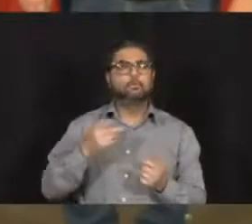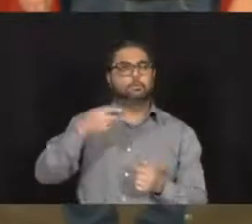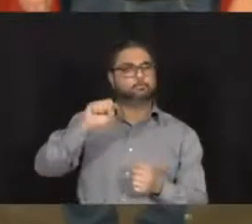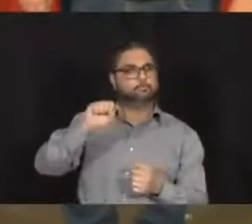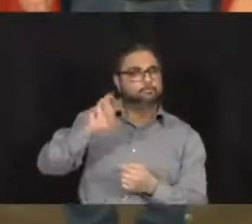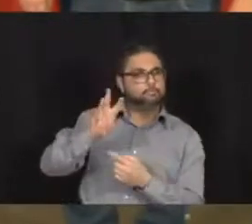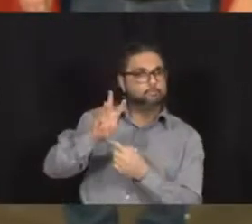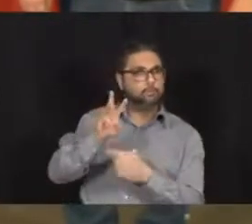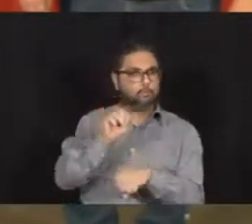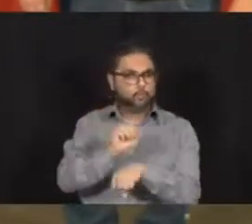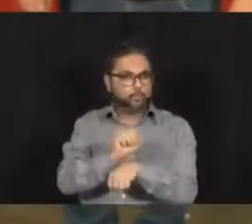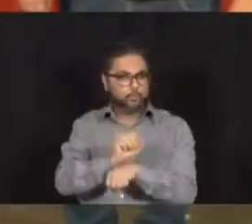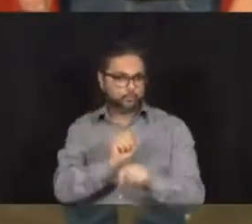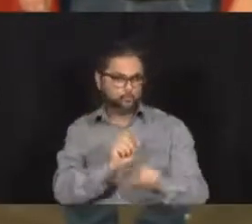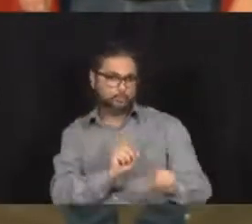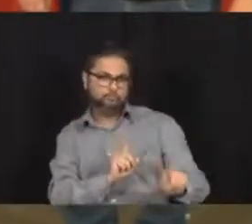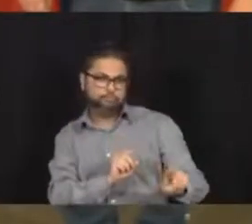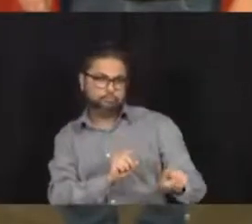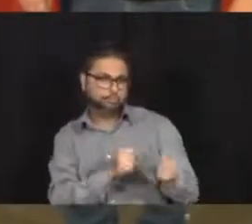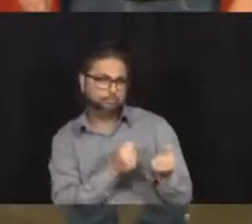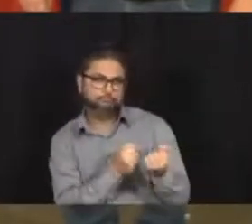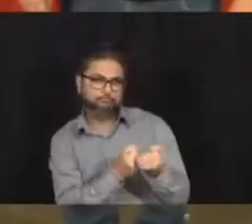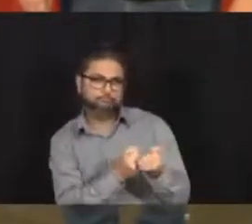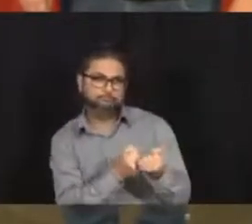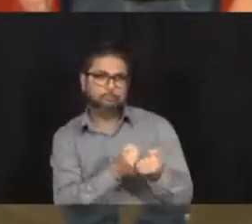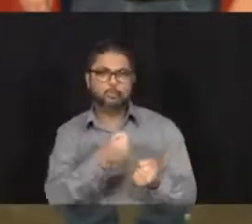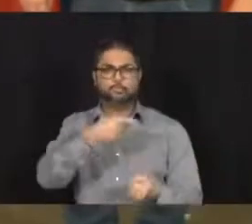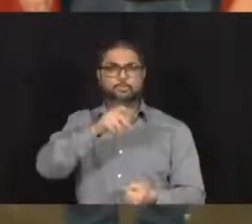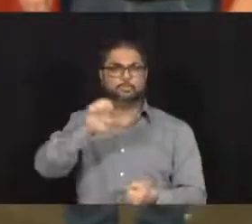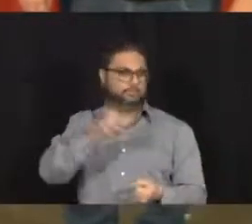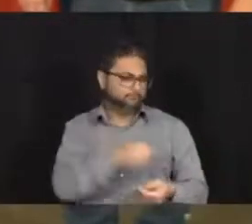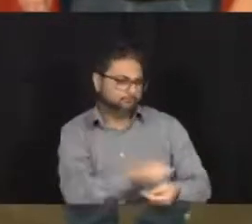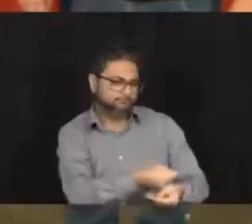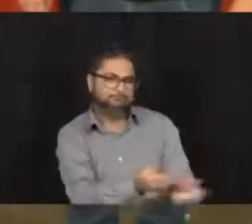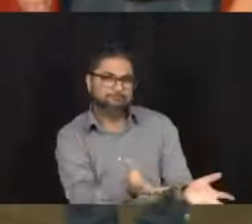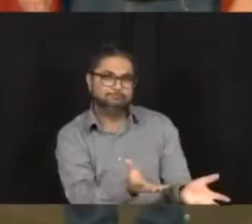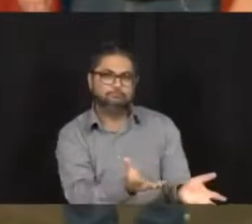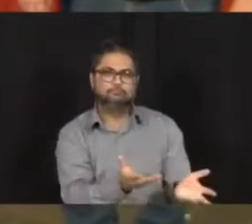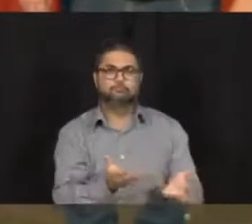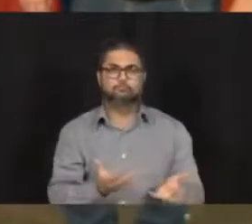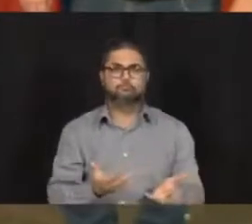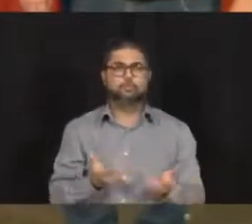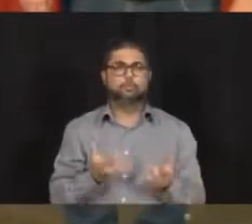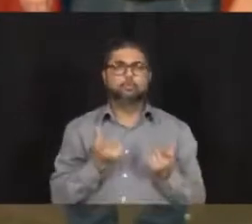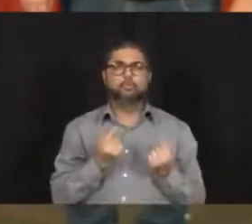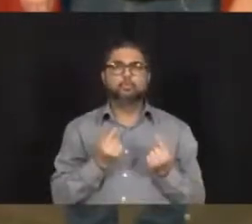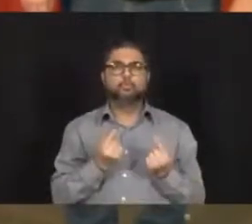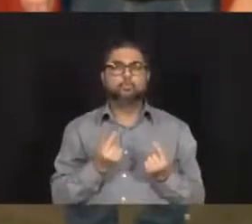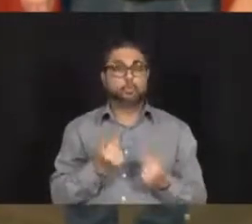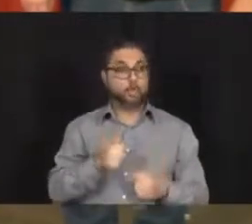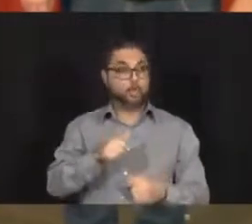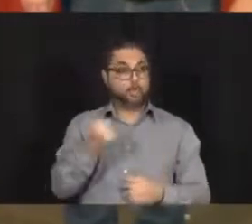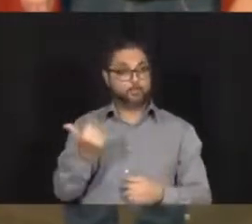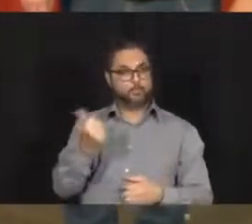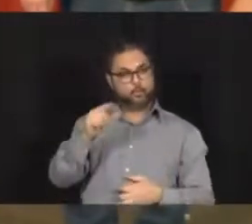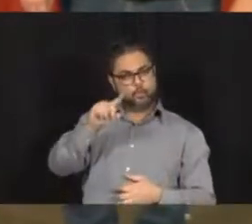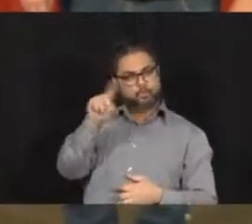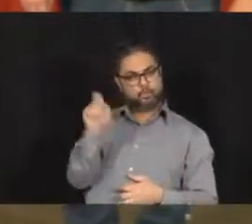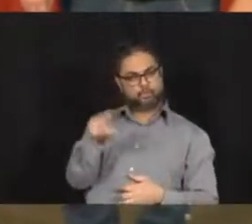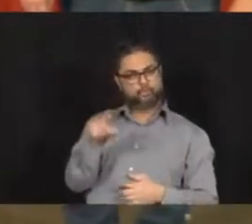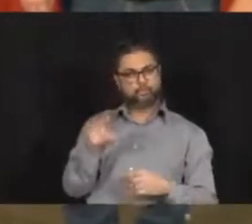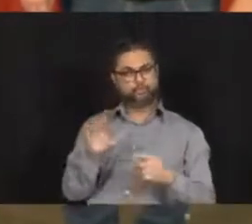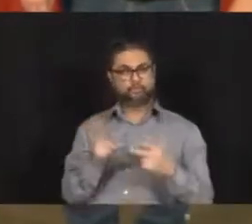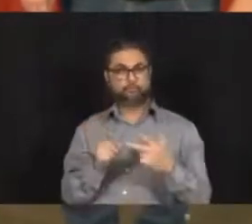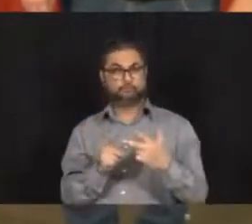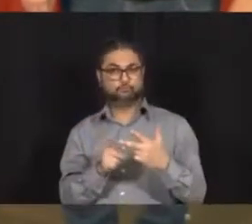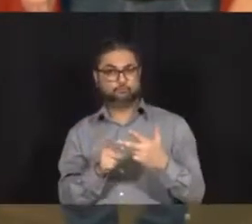work and providing them things like PPE? And just on another note, it looks like that at least half of the COVID cases in